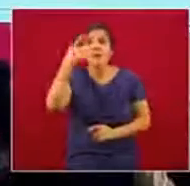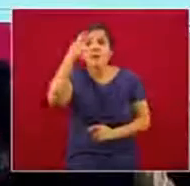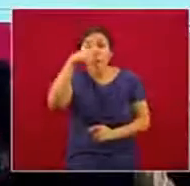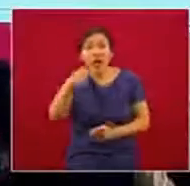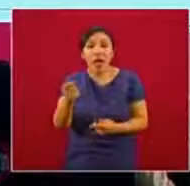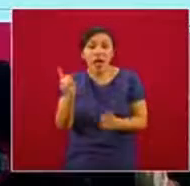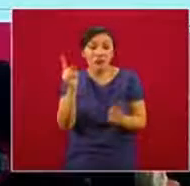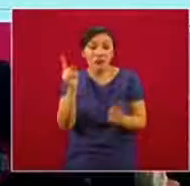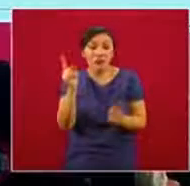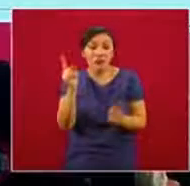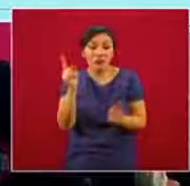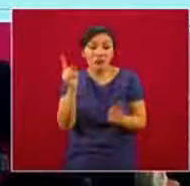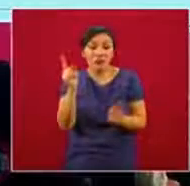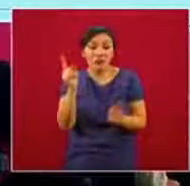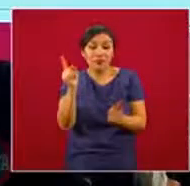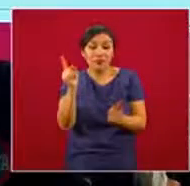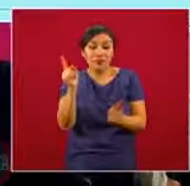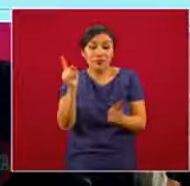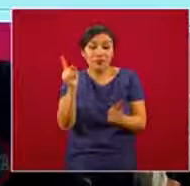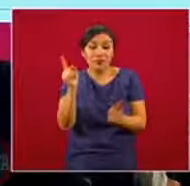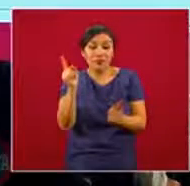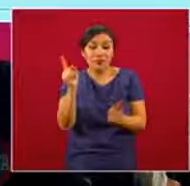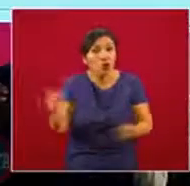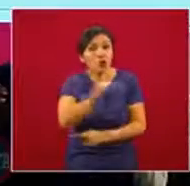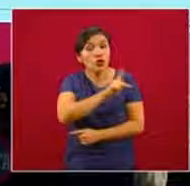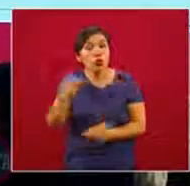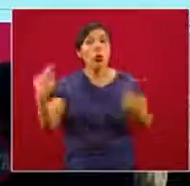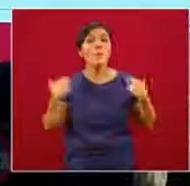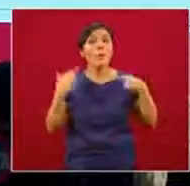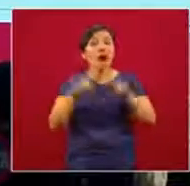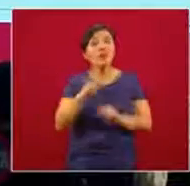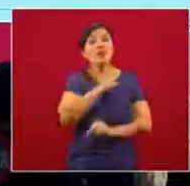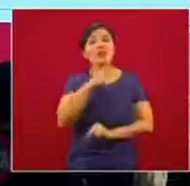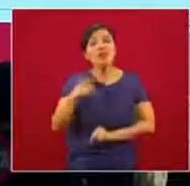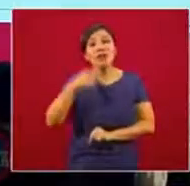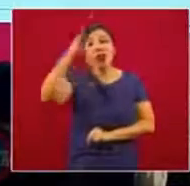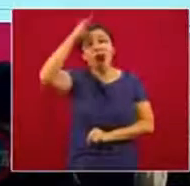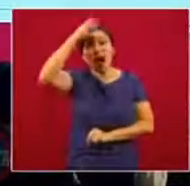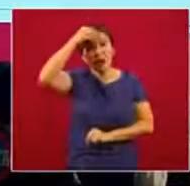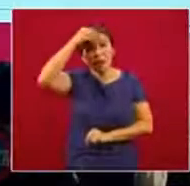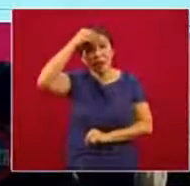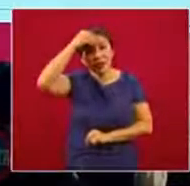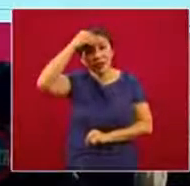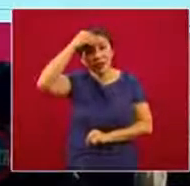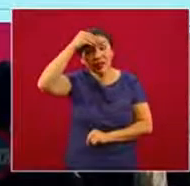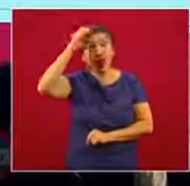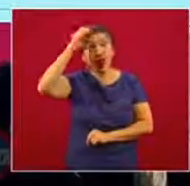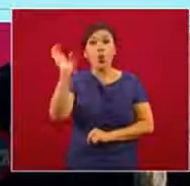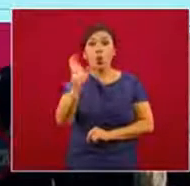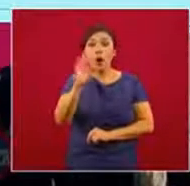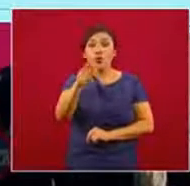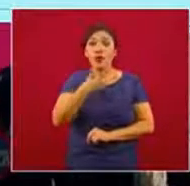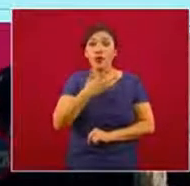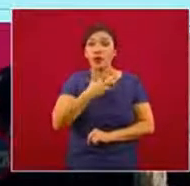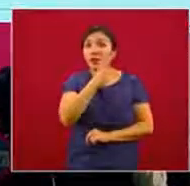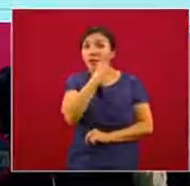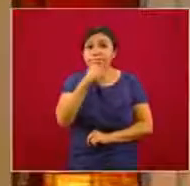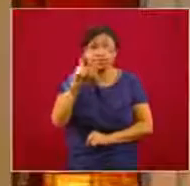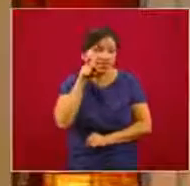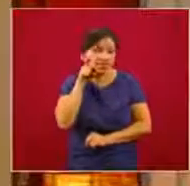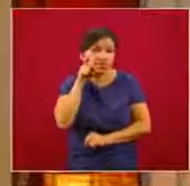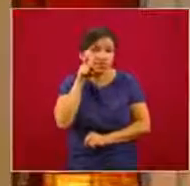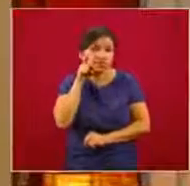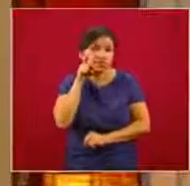it convivencia, is niñas y niños, because maestras y in the maestros interaction aprendan between children a and que teachers, cuando uno trae all of un them